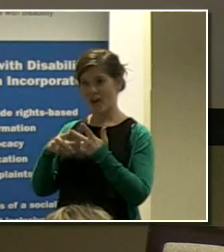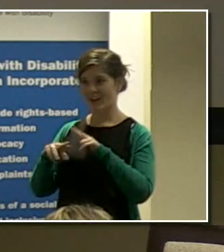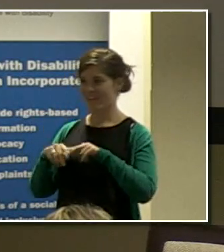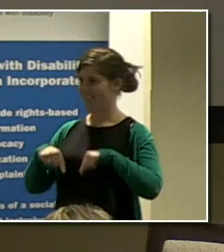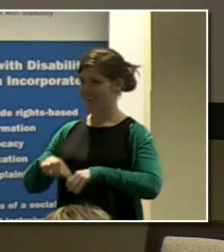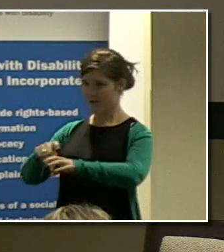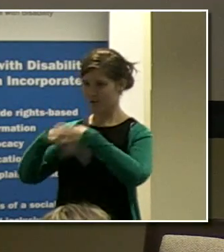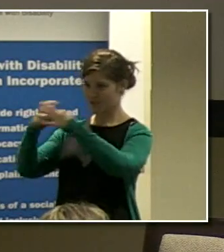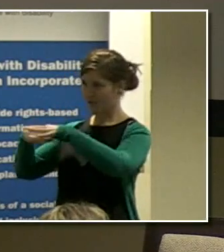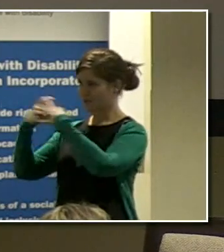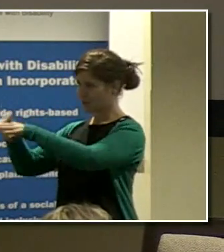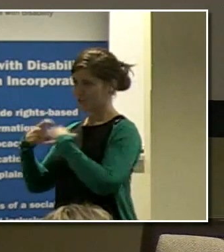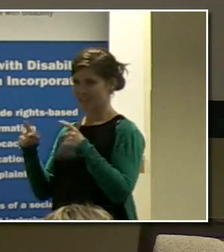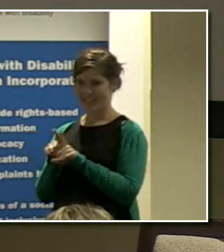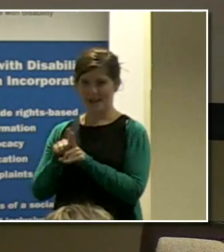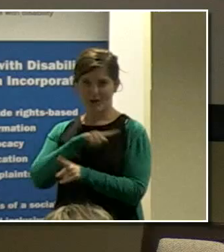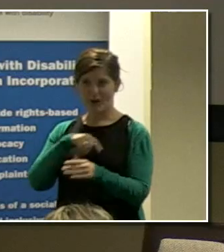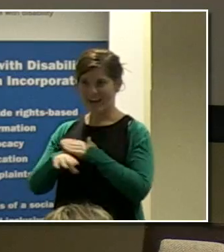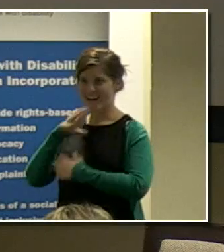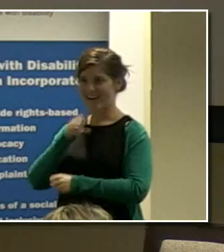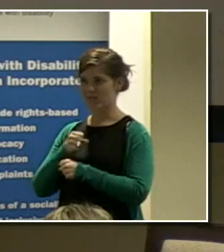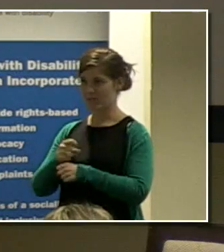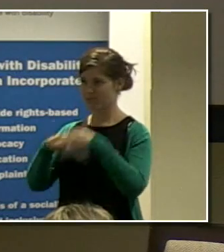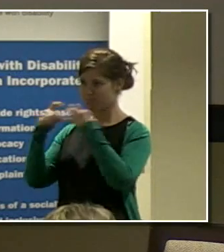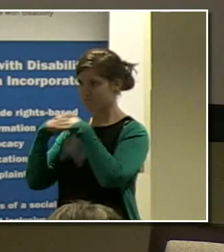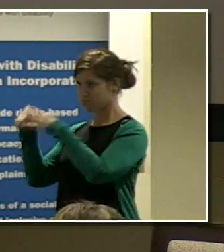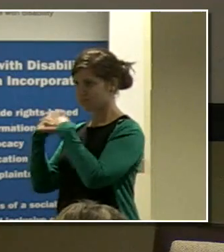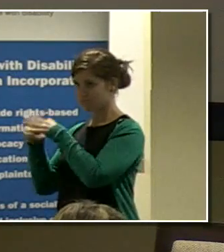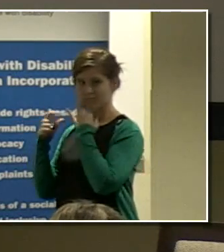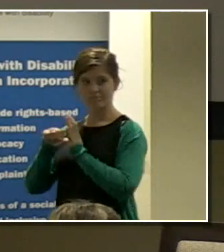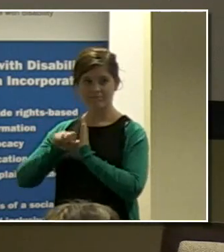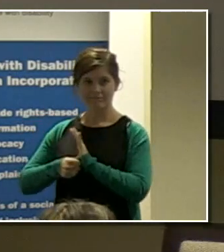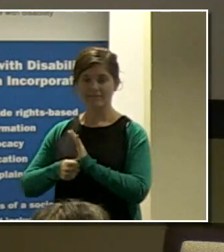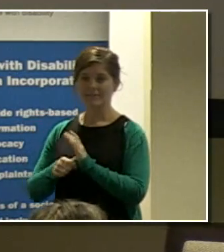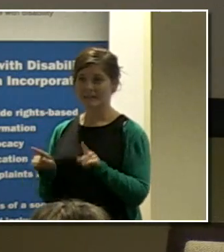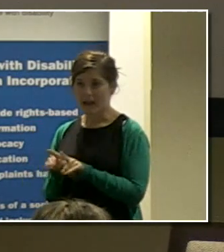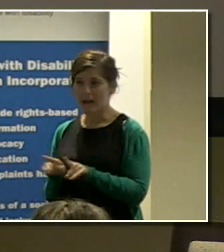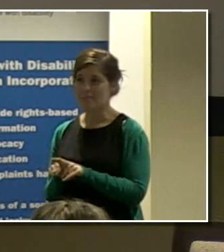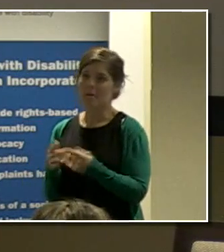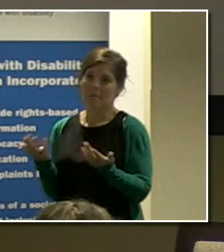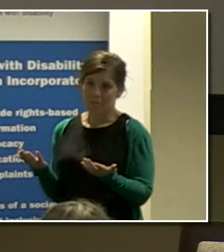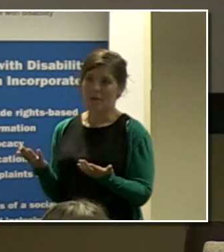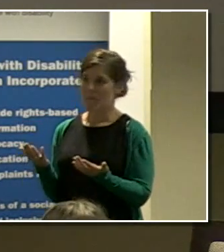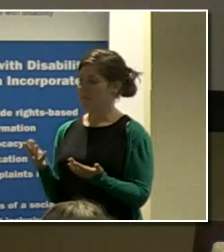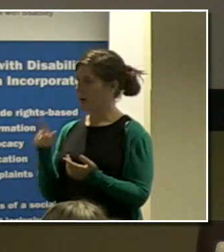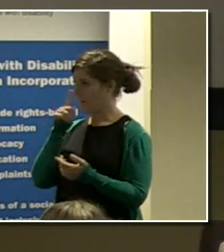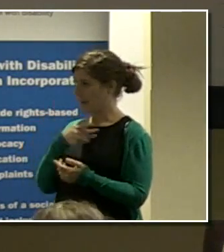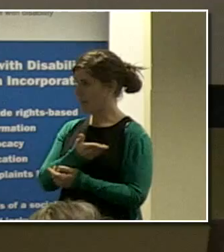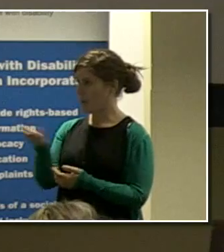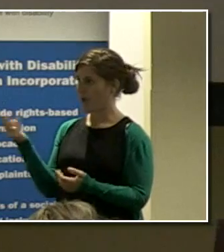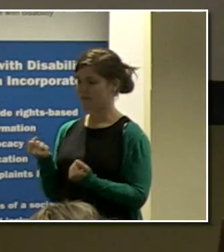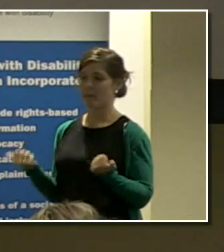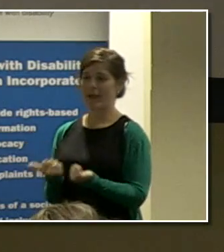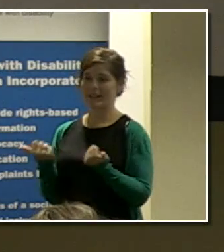estimates committees that you front in the course of your work, but as you can see, people have lots of